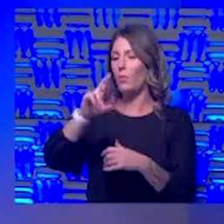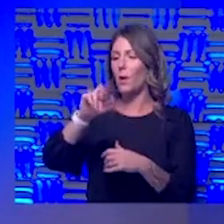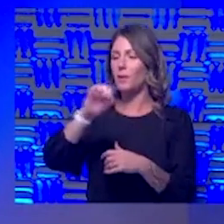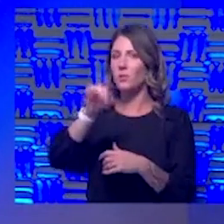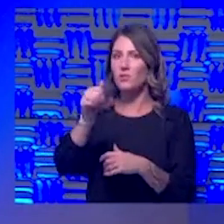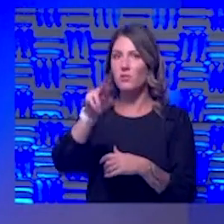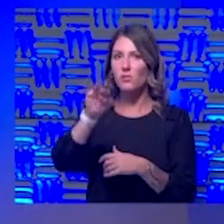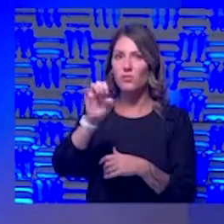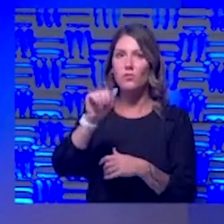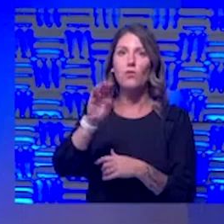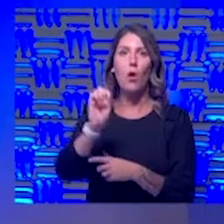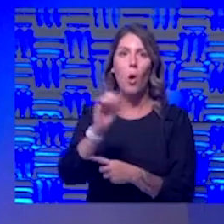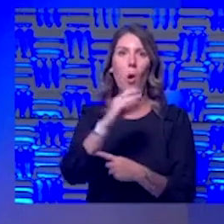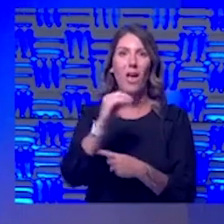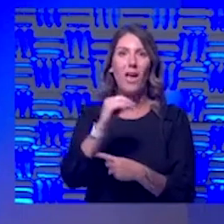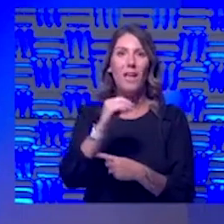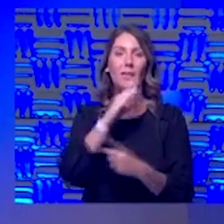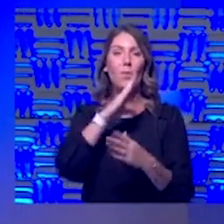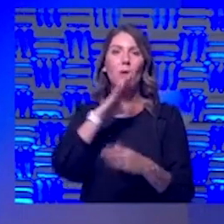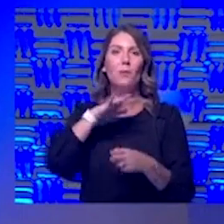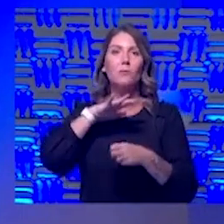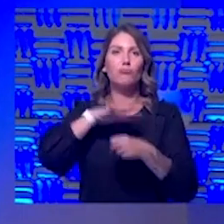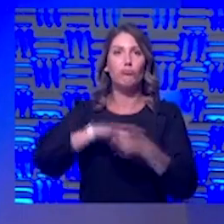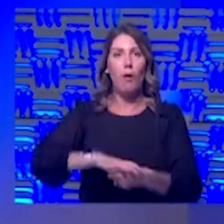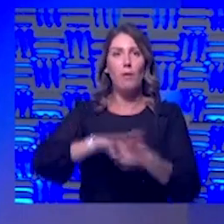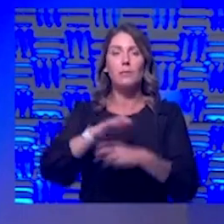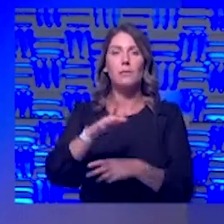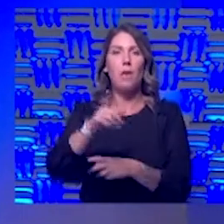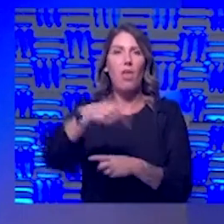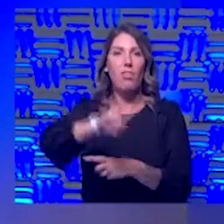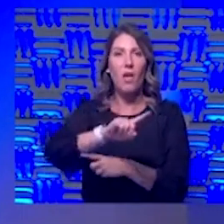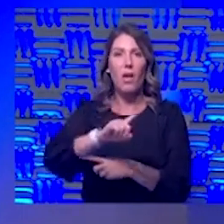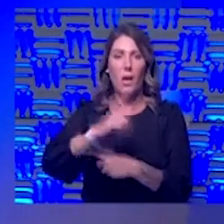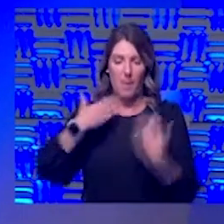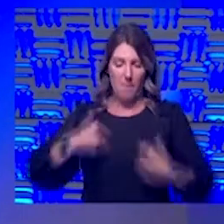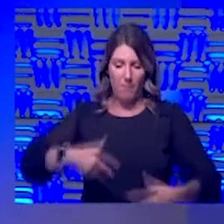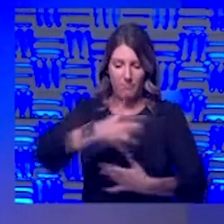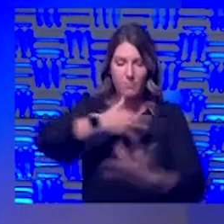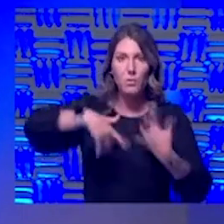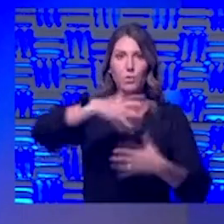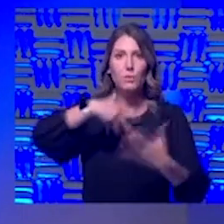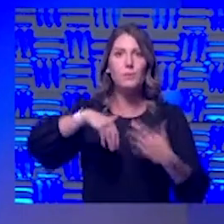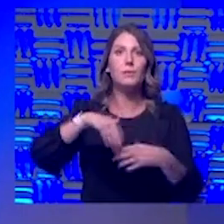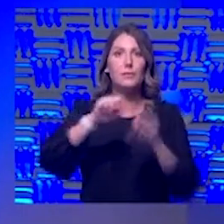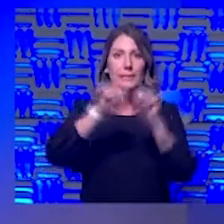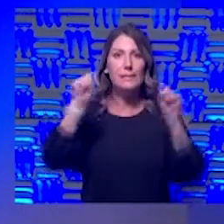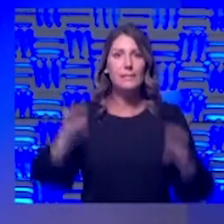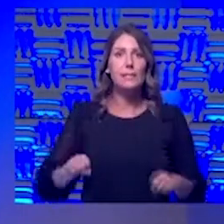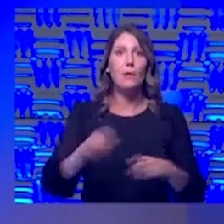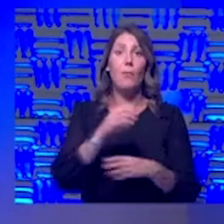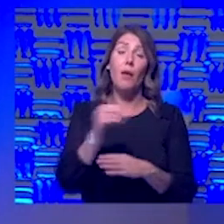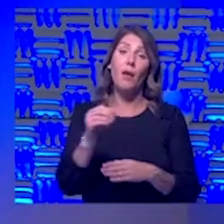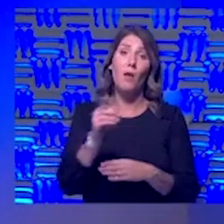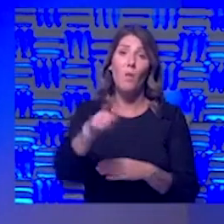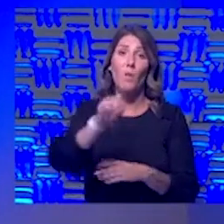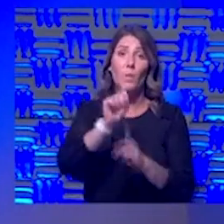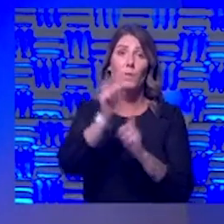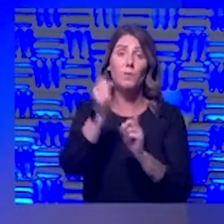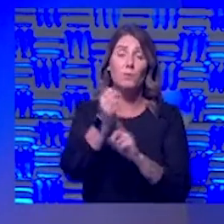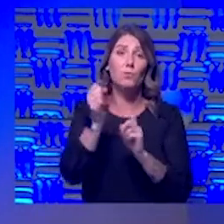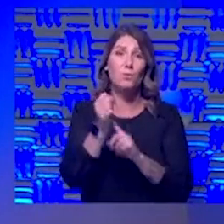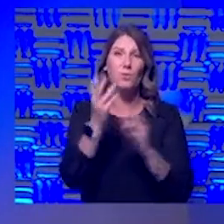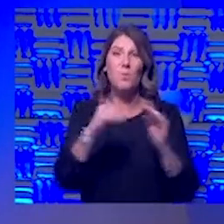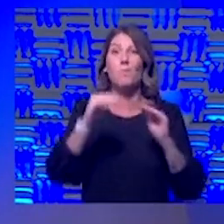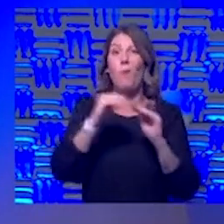suppression. And we have talked about people who are immunosuppressed or have those types of situations going on are probably going to be a little bit more at risk